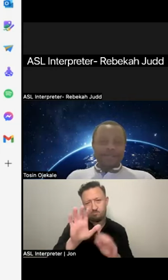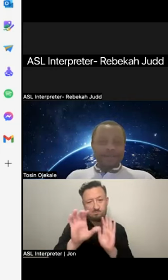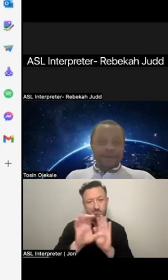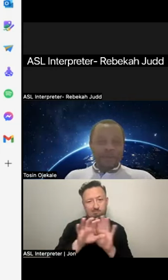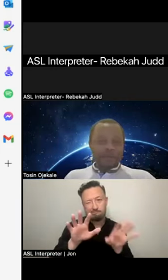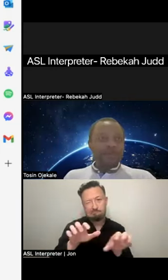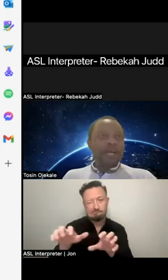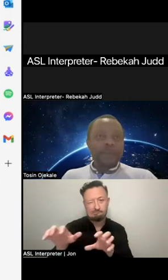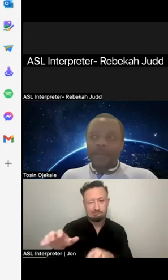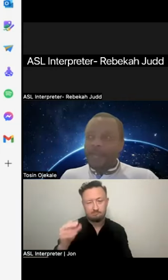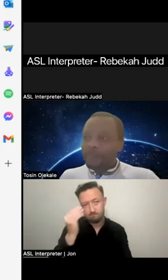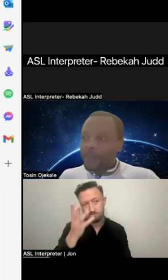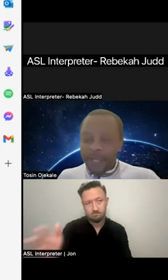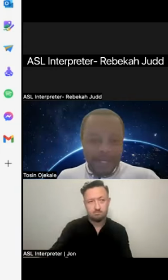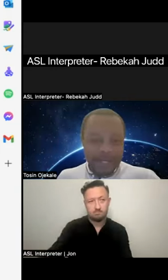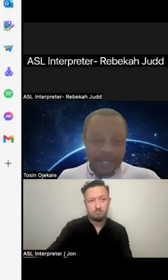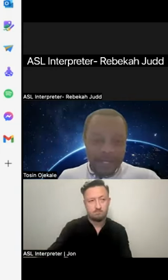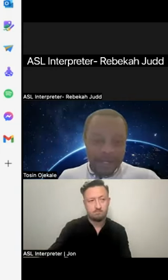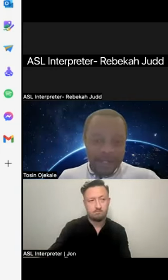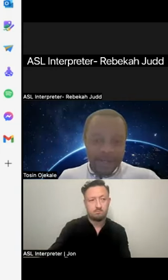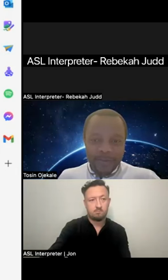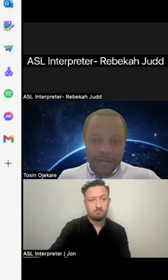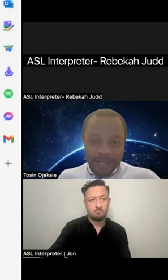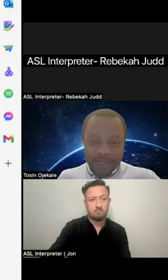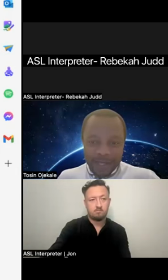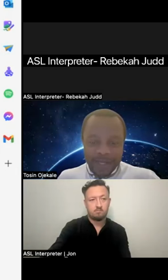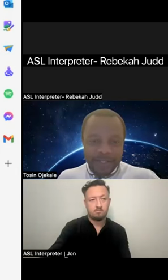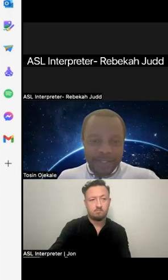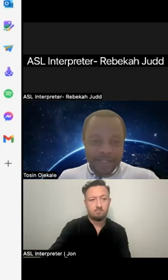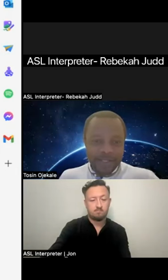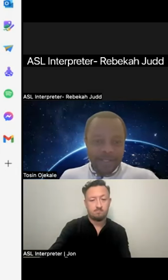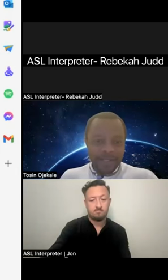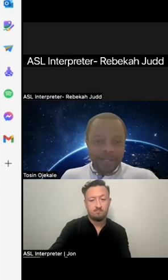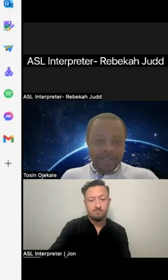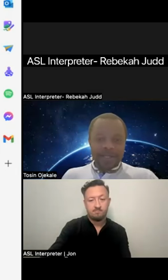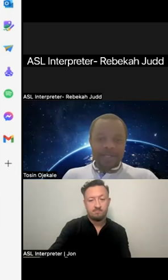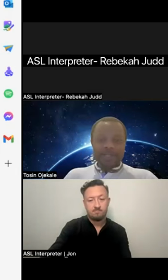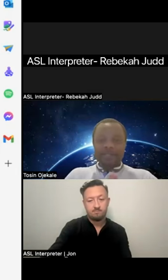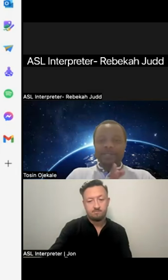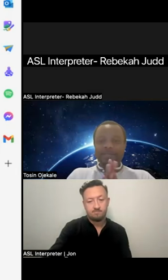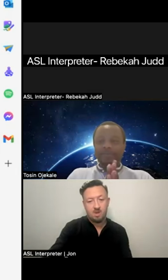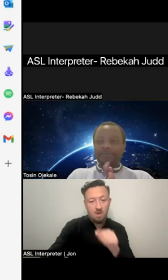See several people type a pin. Okay, while at that,